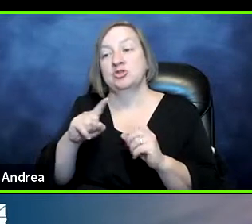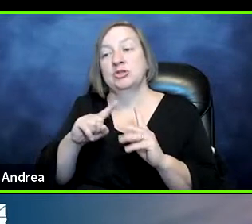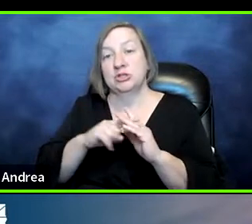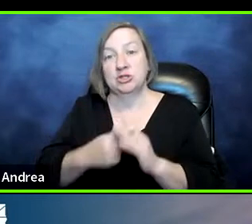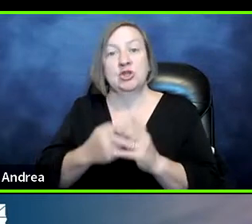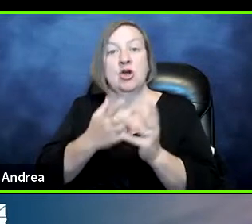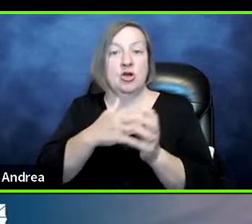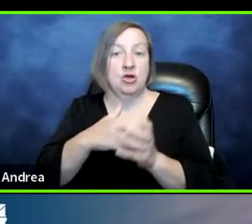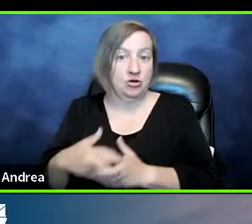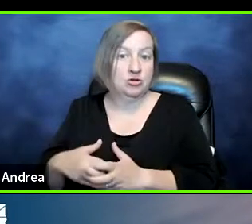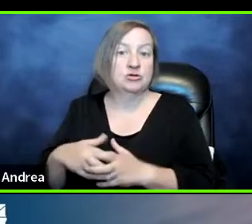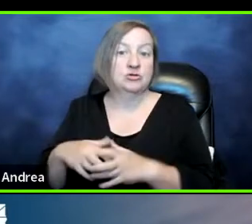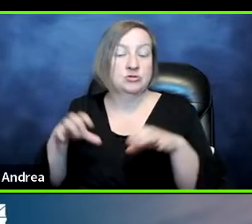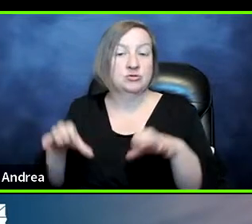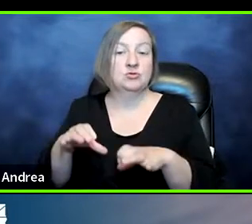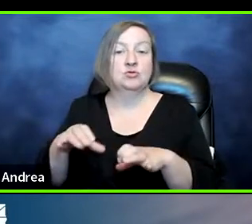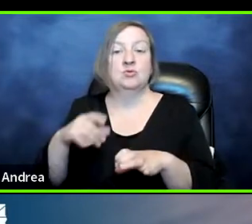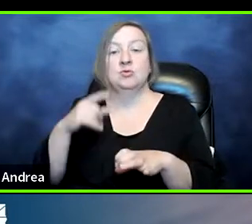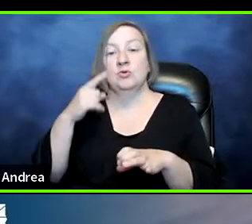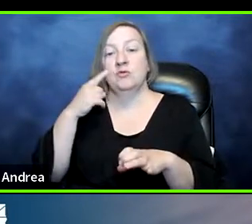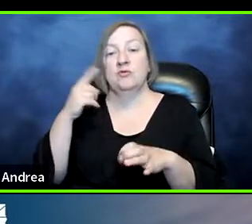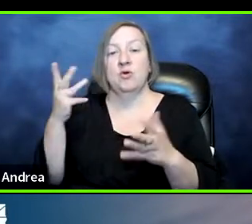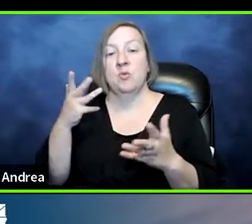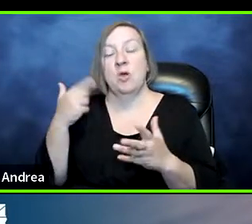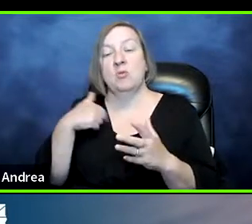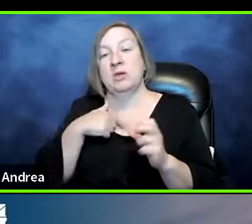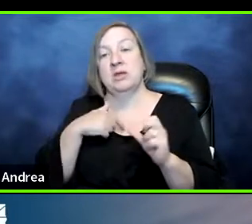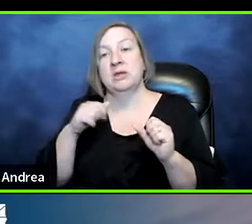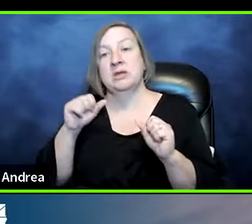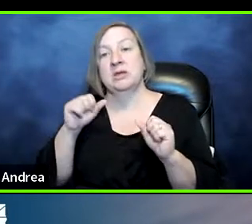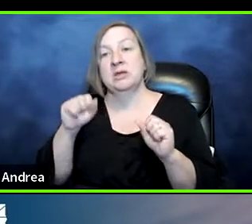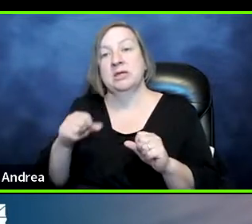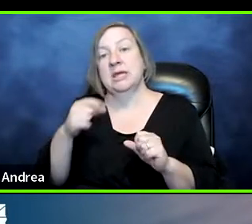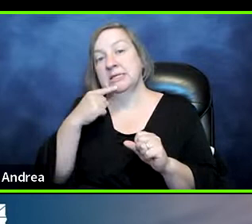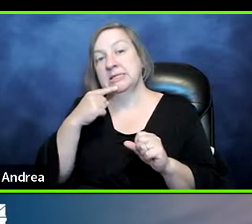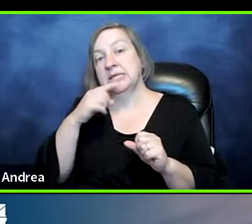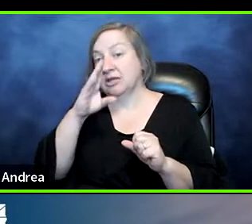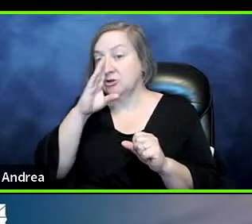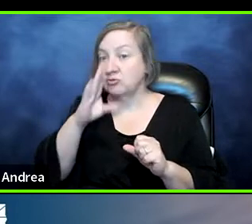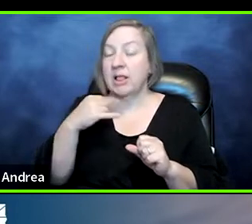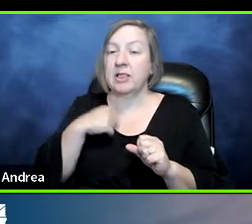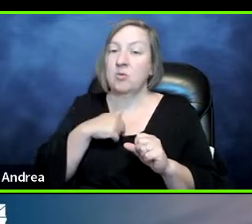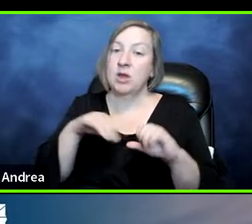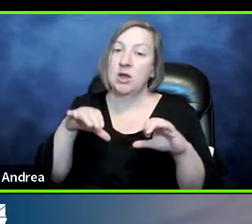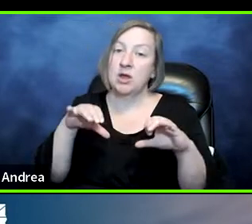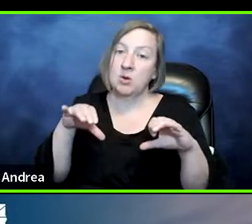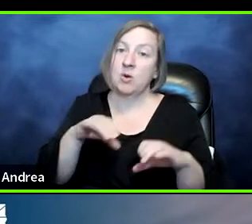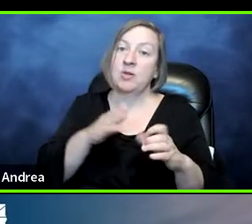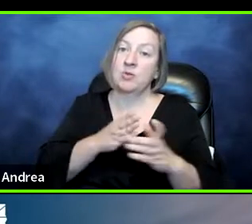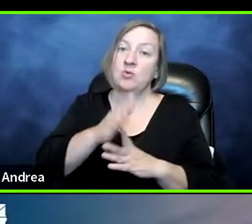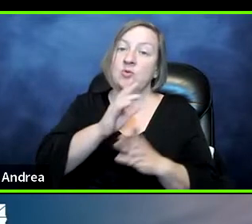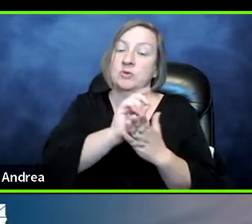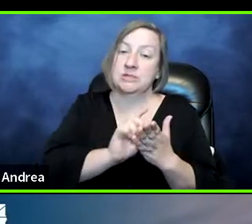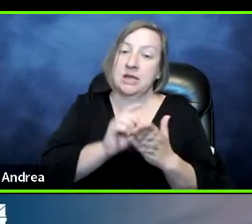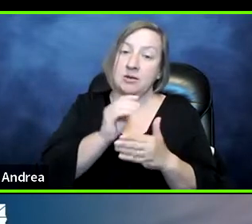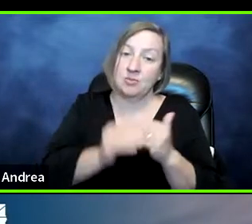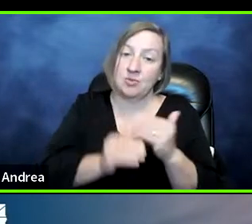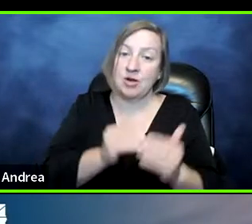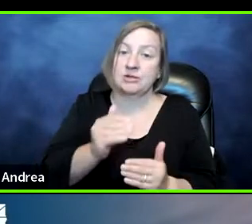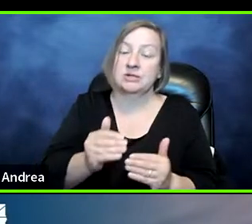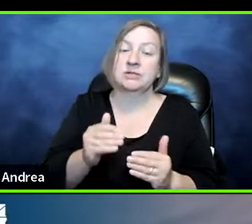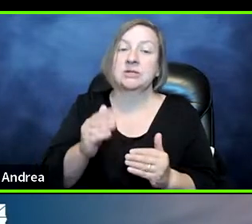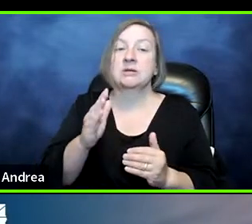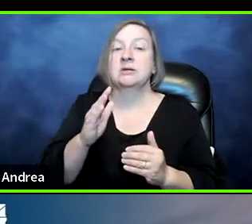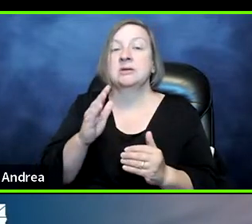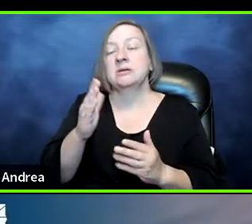together, as far as what we can say, you know, directly as we've gone through this design process. You know, there are